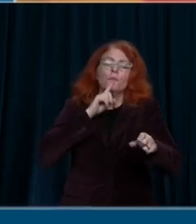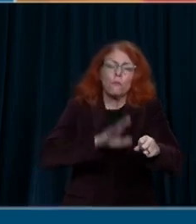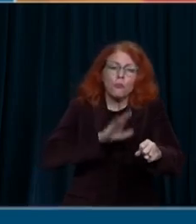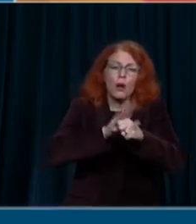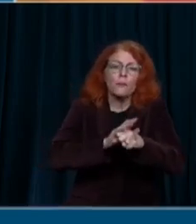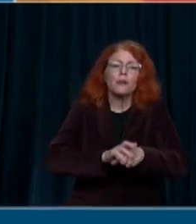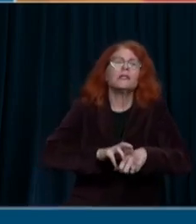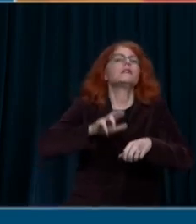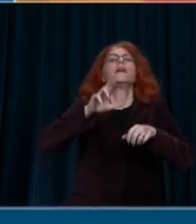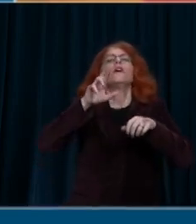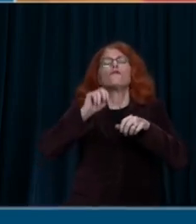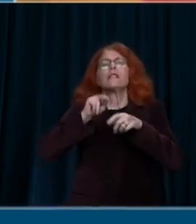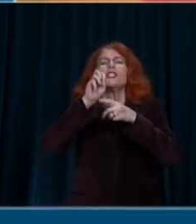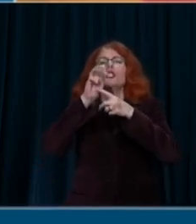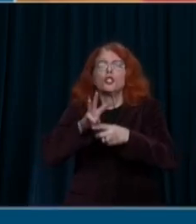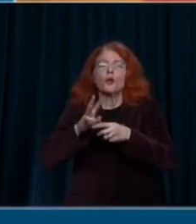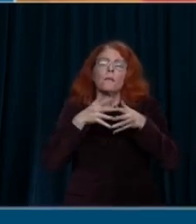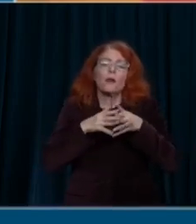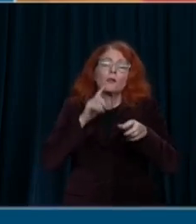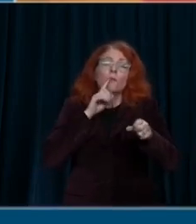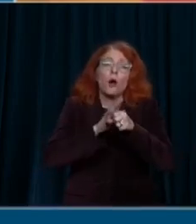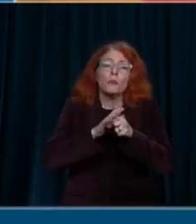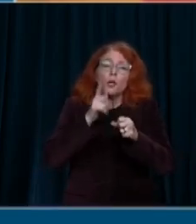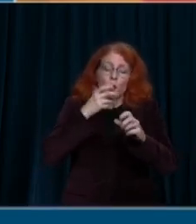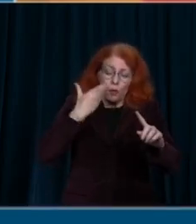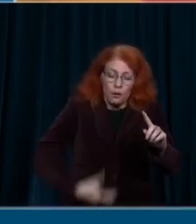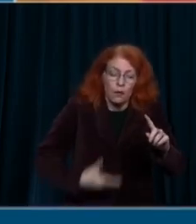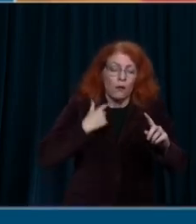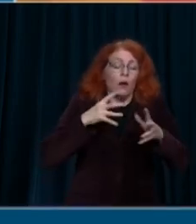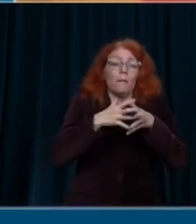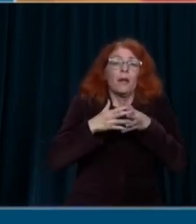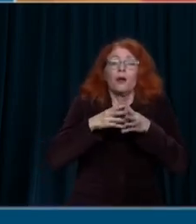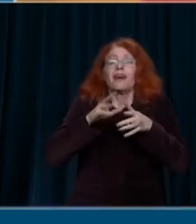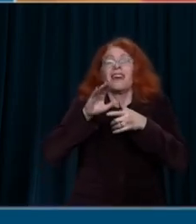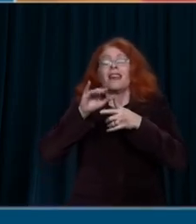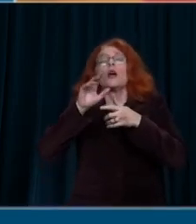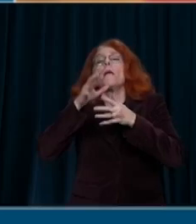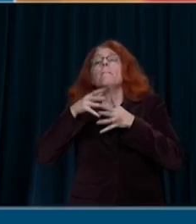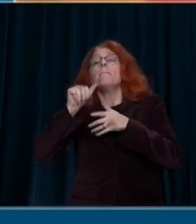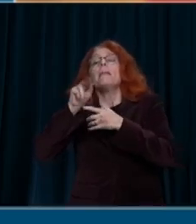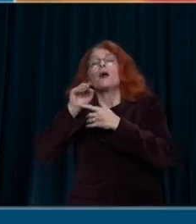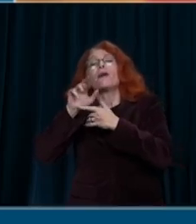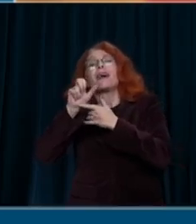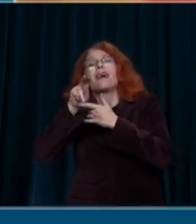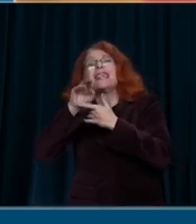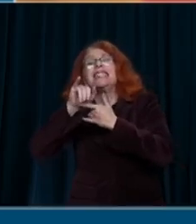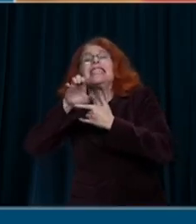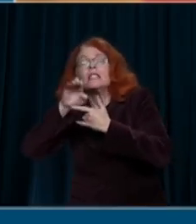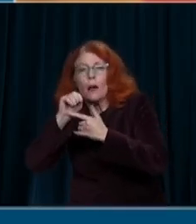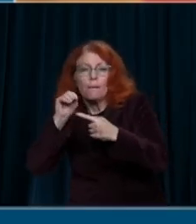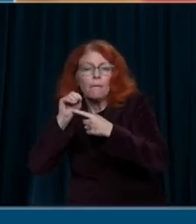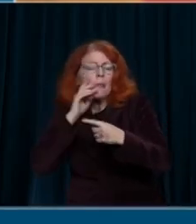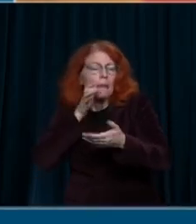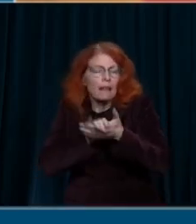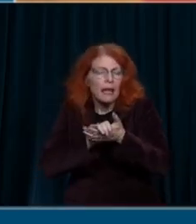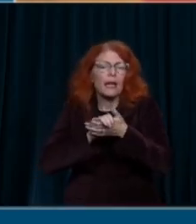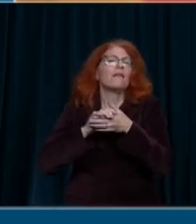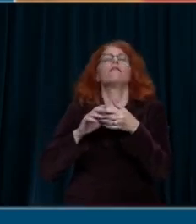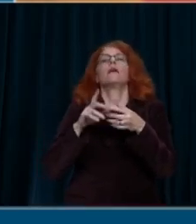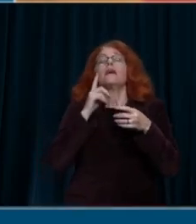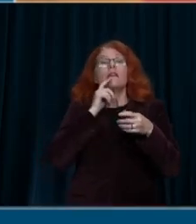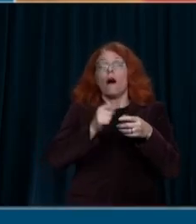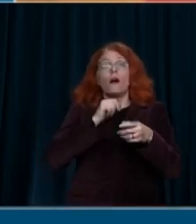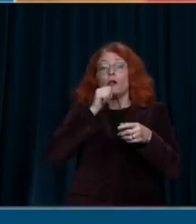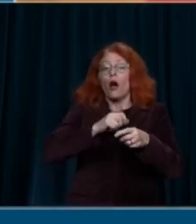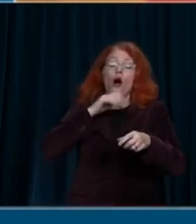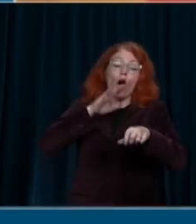renew America's promise in what we are. I believe in Americanism. I believe I can hit the ground running to be a leader, not to have on-the-job training, and I